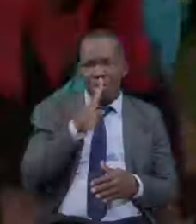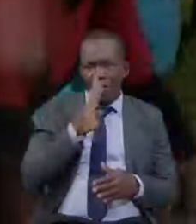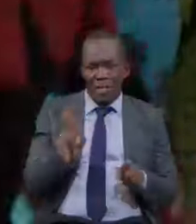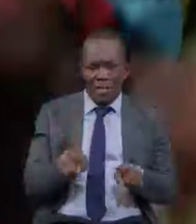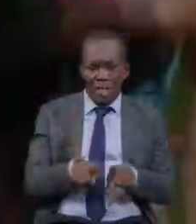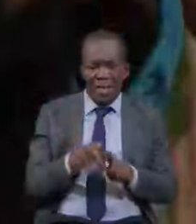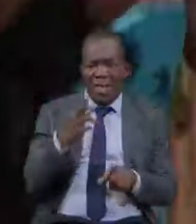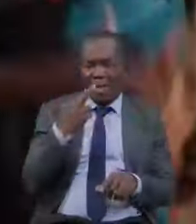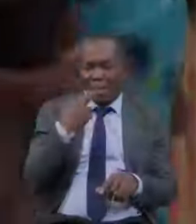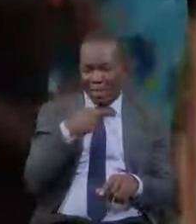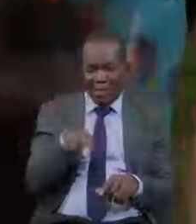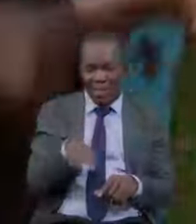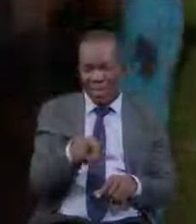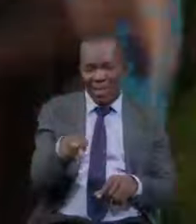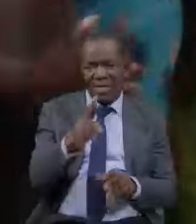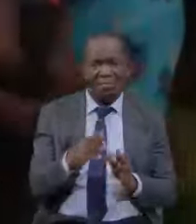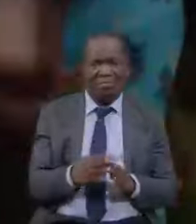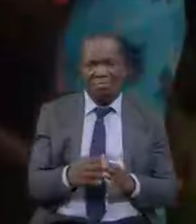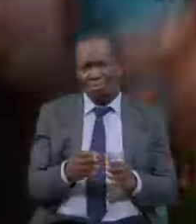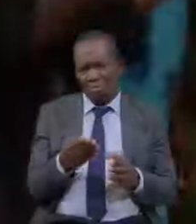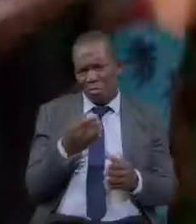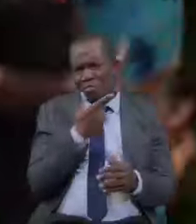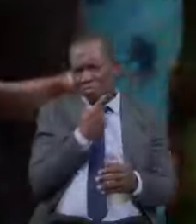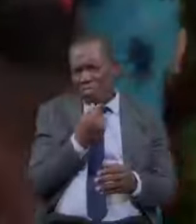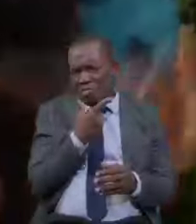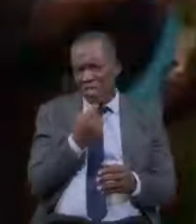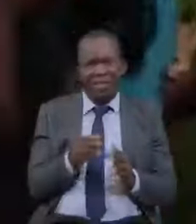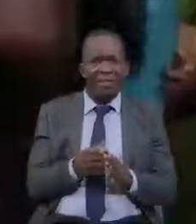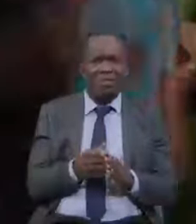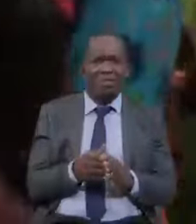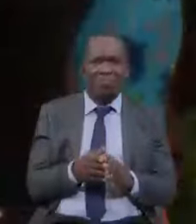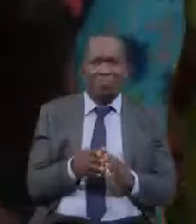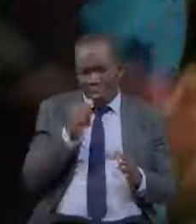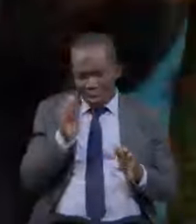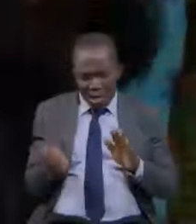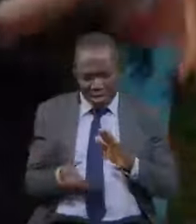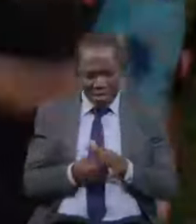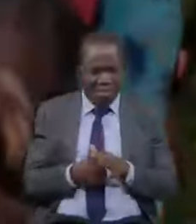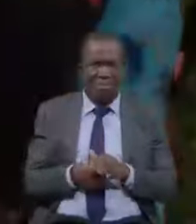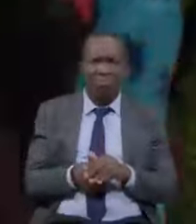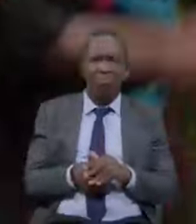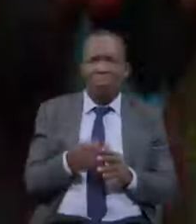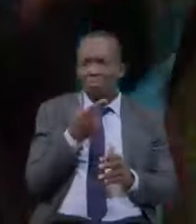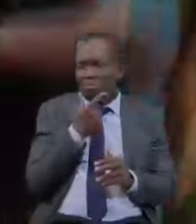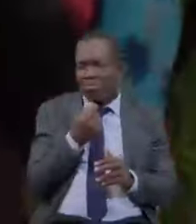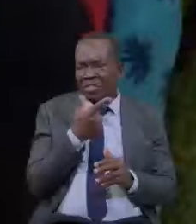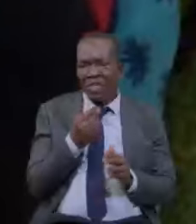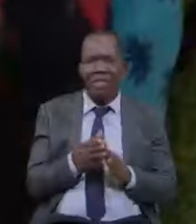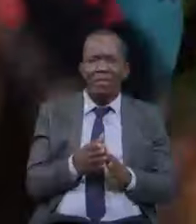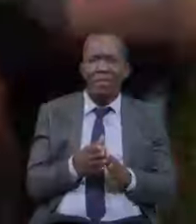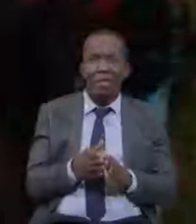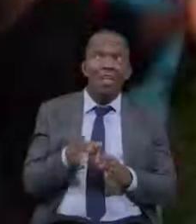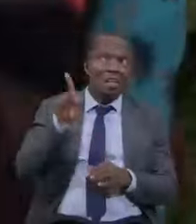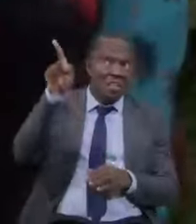sneaking, doing evil and hiding it. It's able to make you overcome that kind of